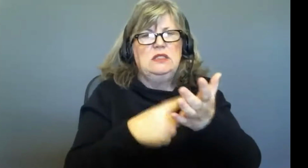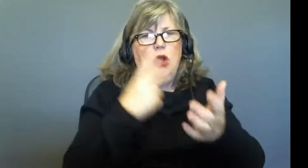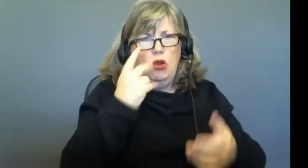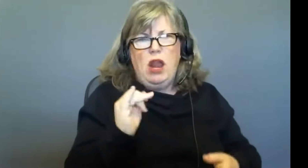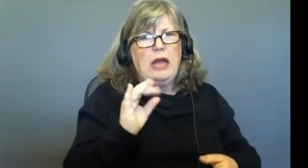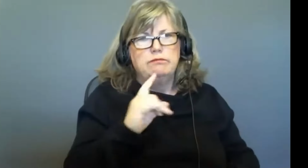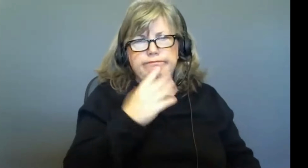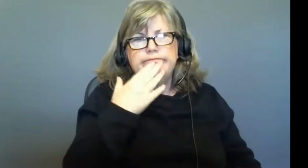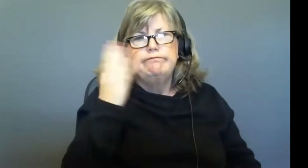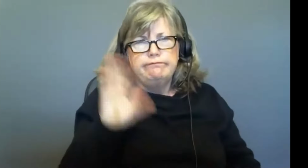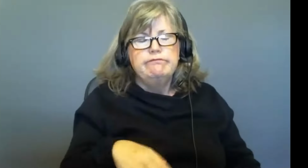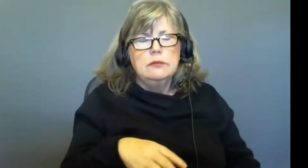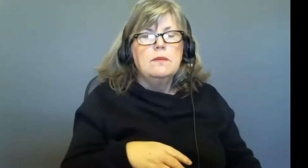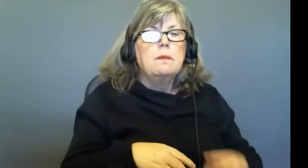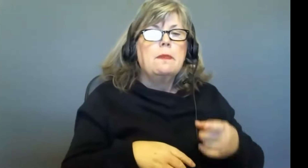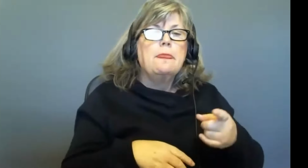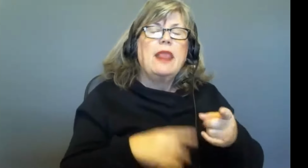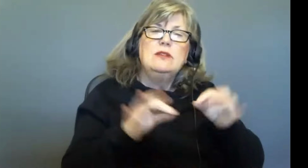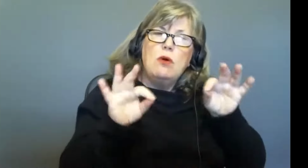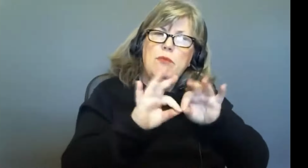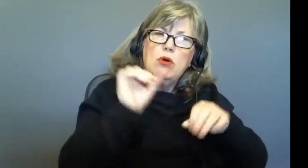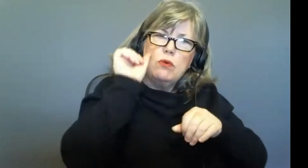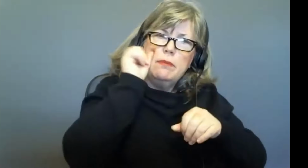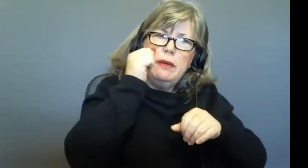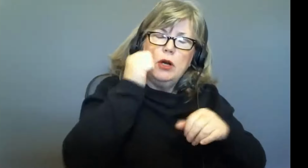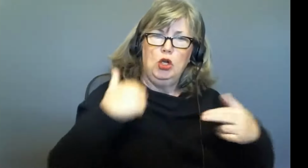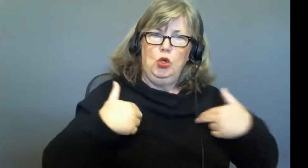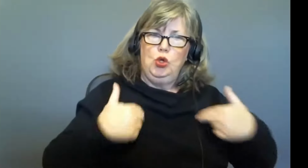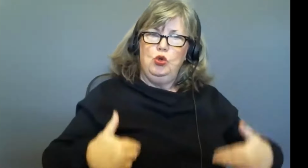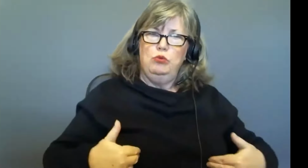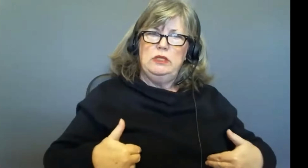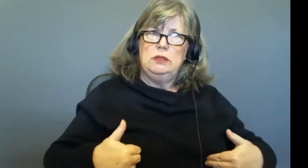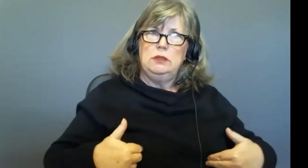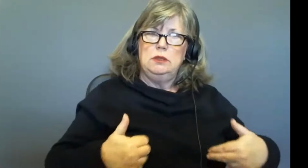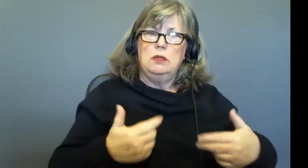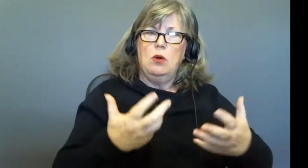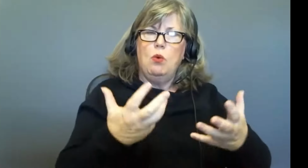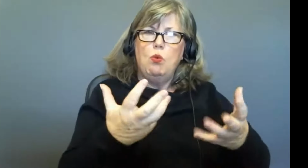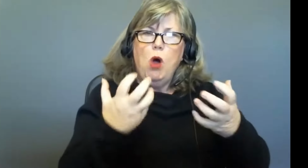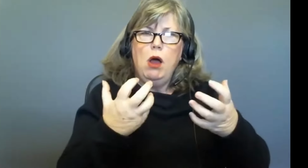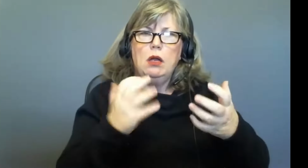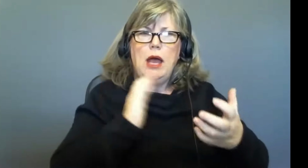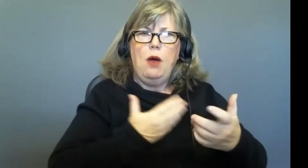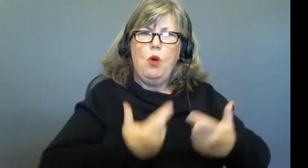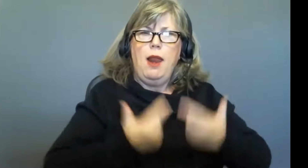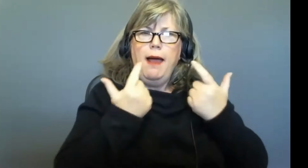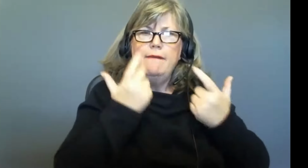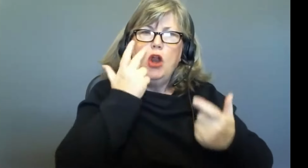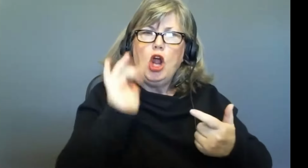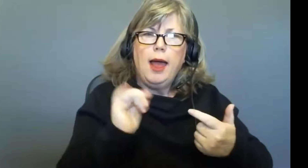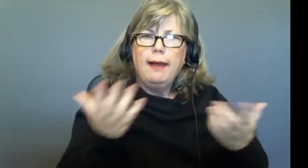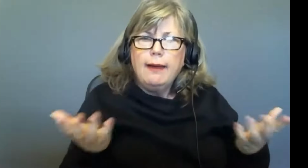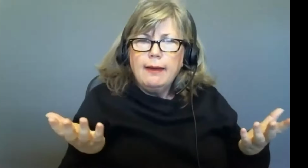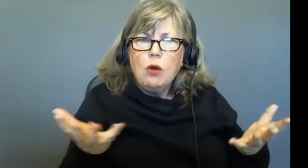to remember what it is that human beings want out of life. We want to feel safe. We want